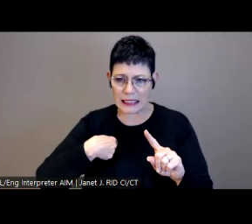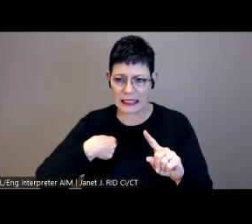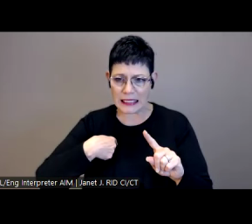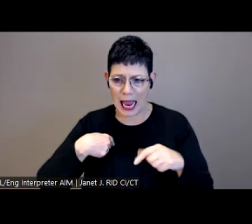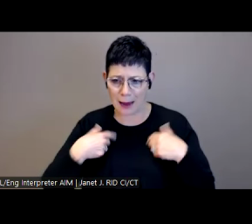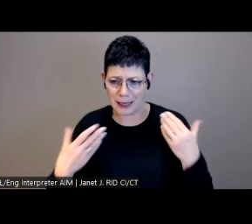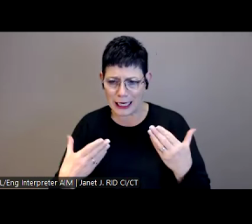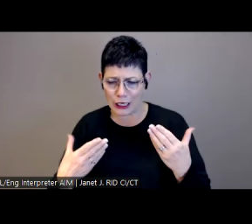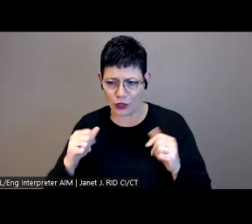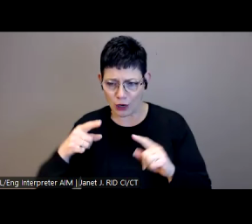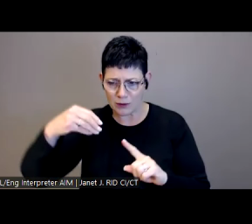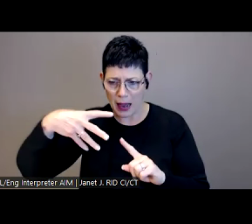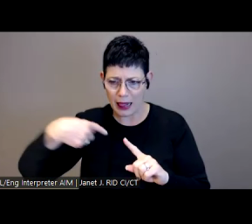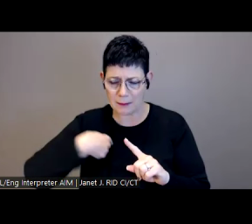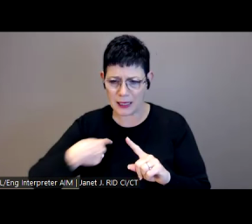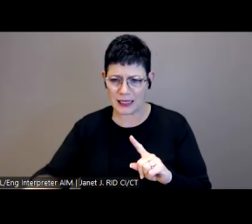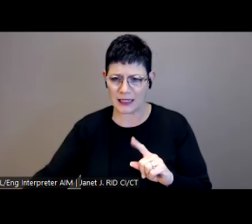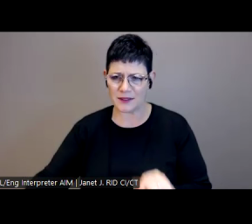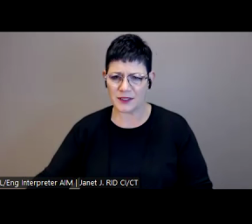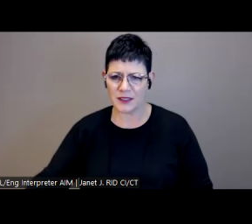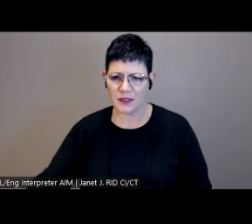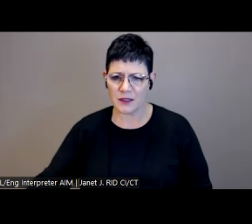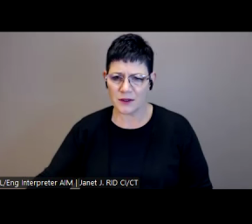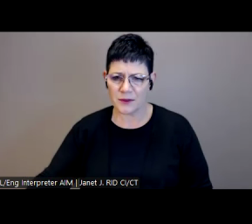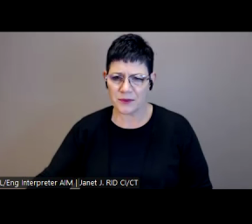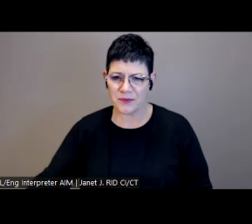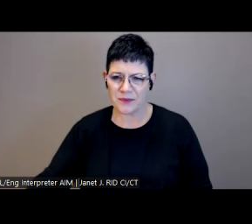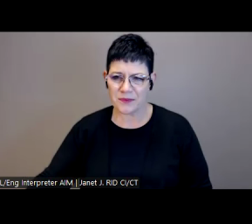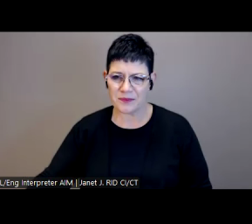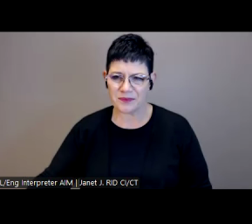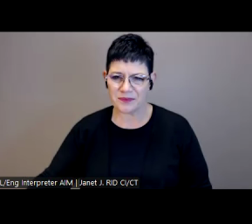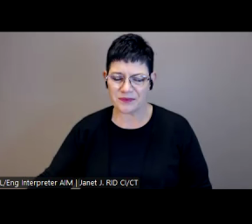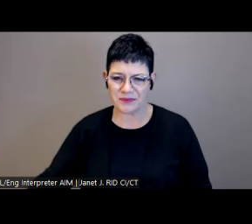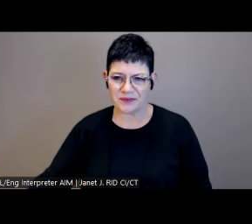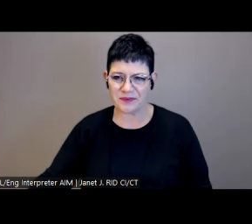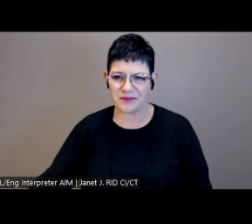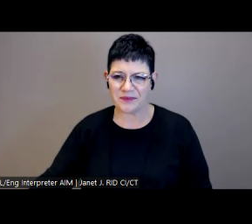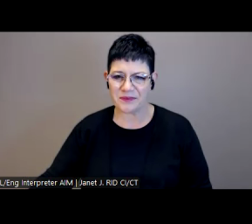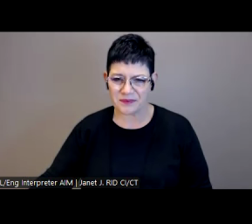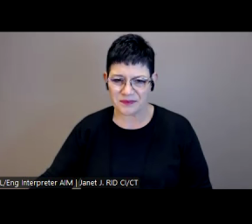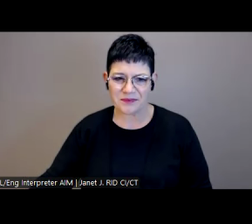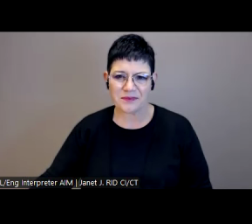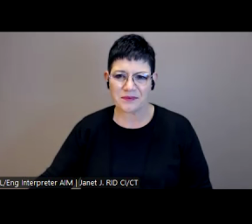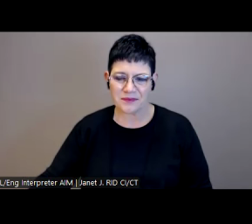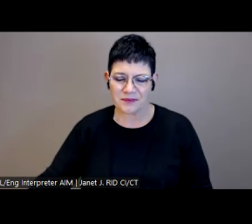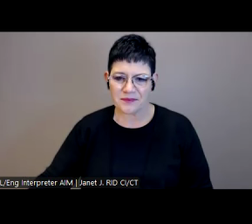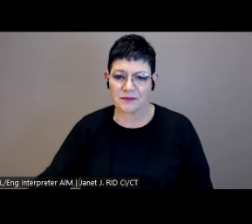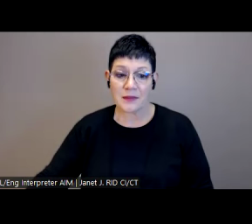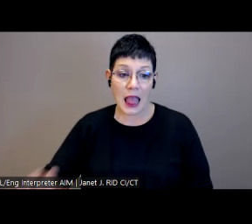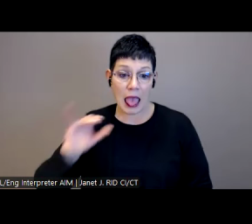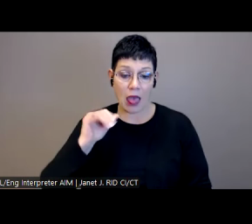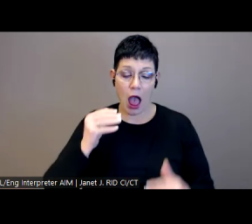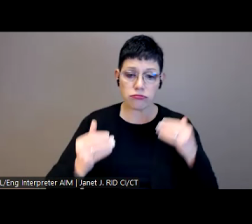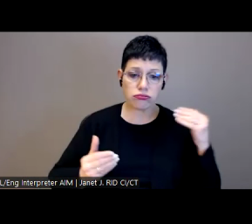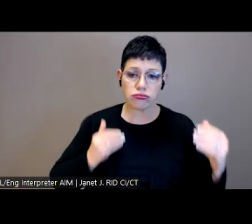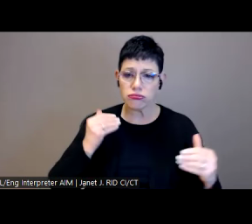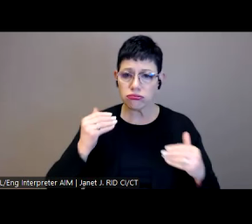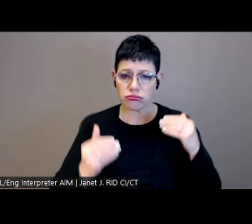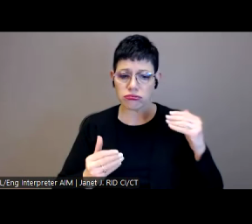about my background. While that gets going, and we're